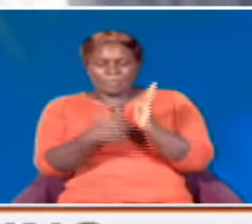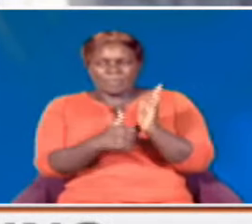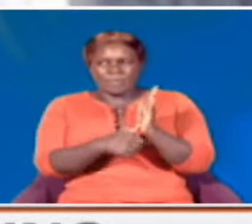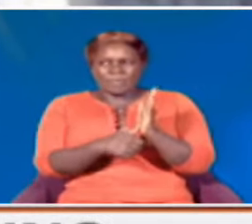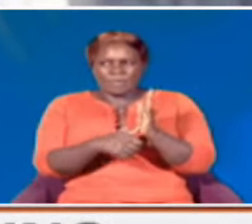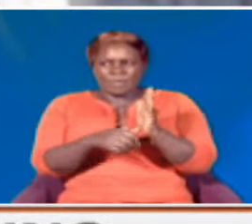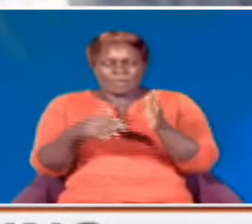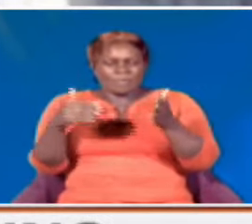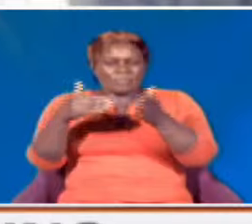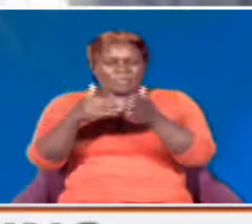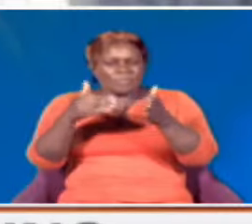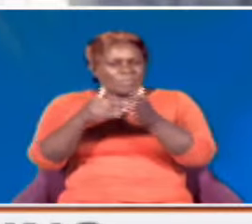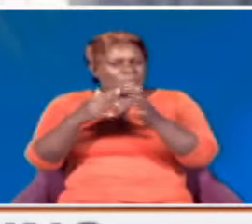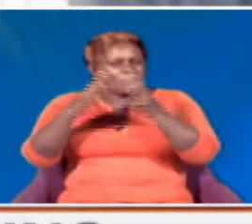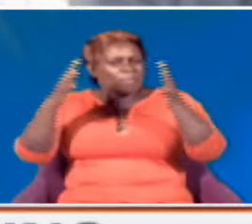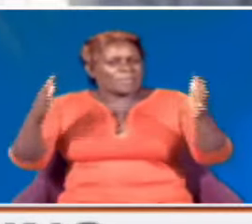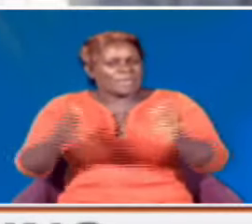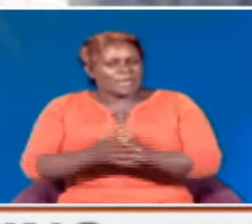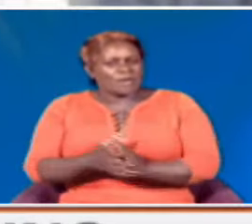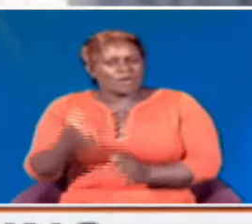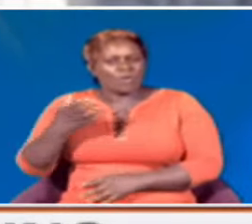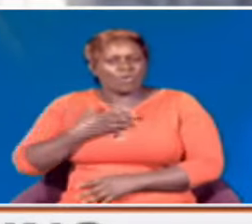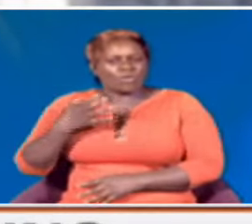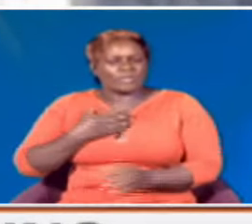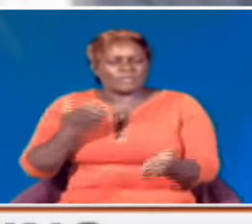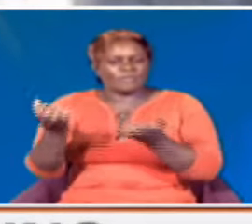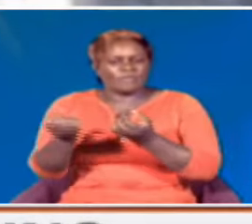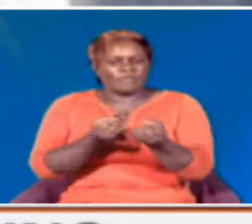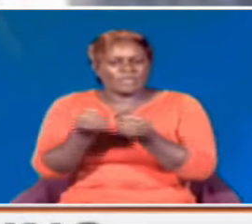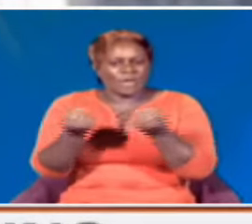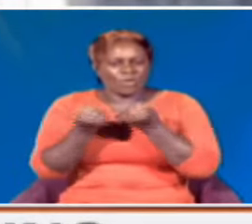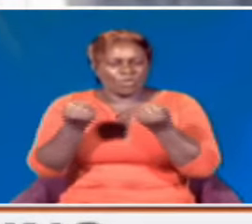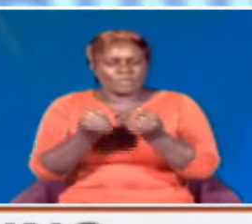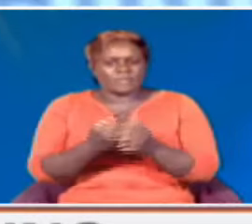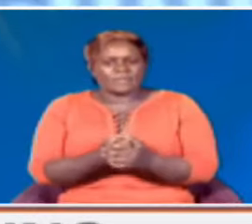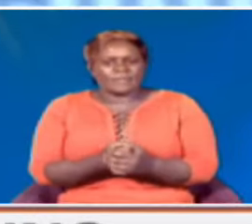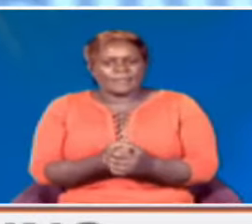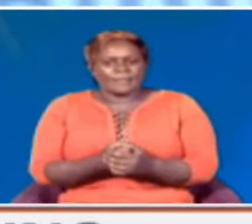key obstacles to ownership of these vehicles.